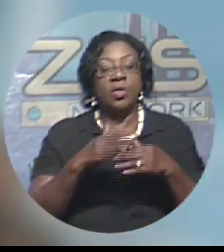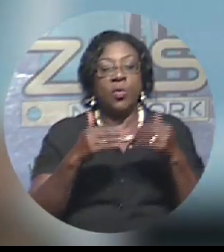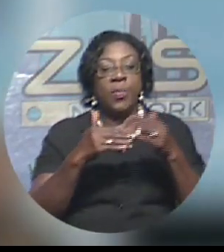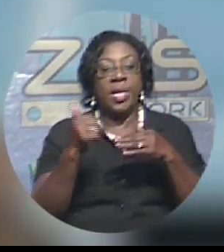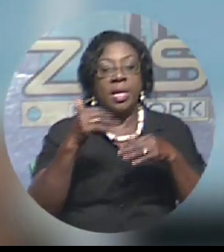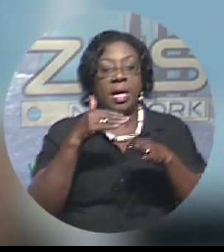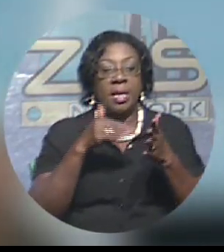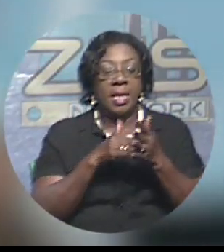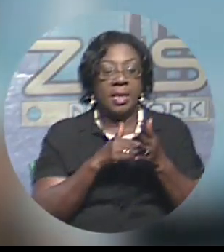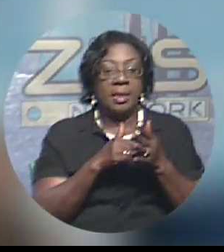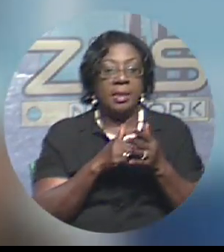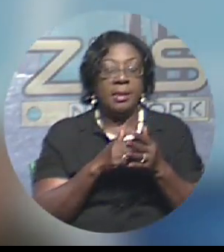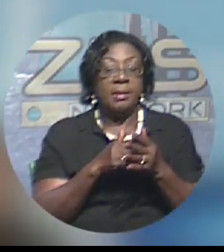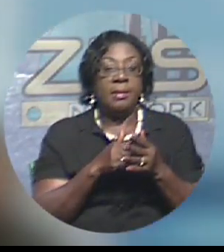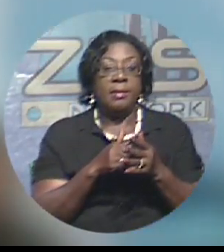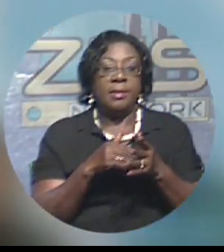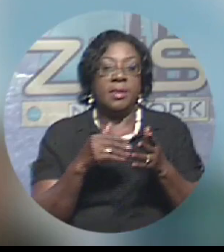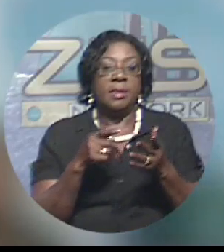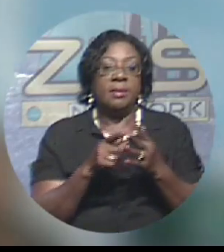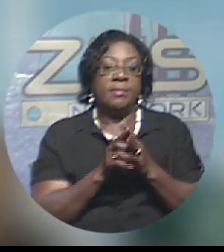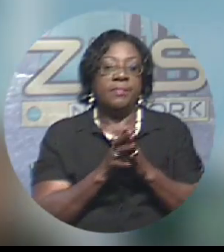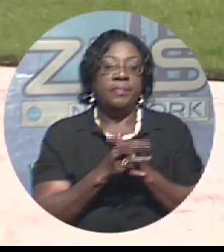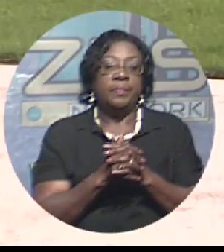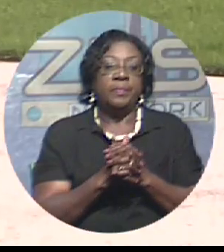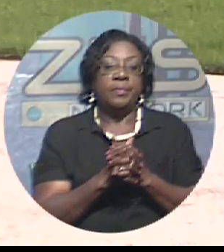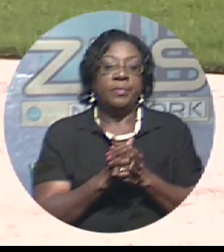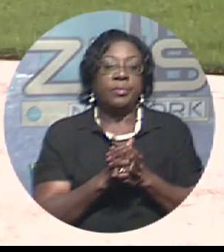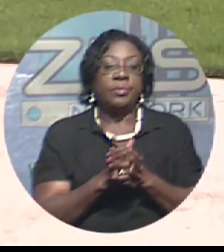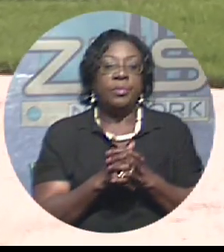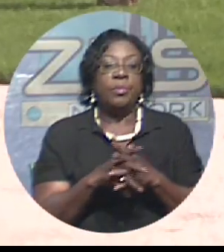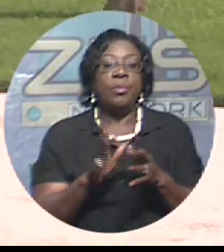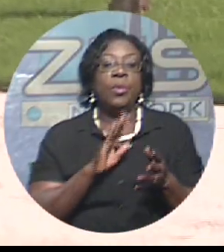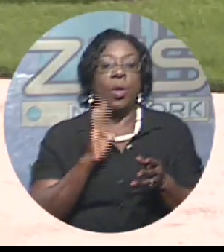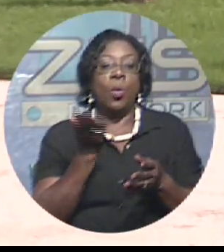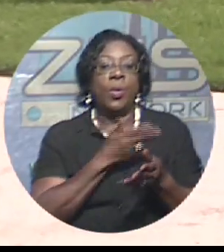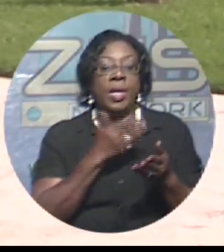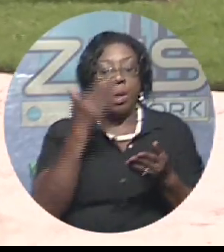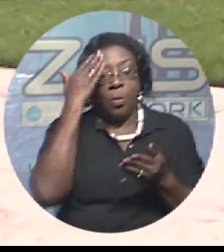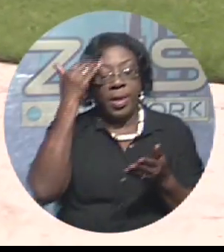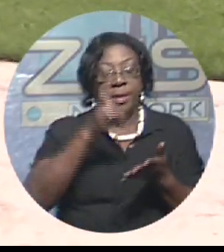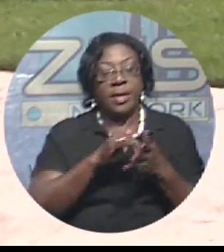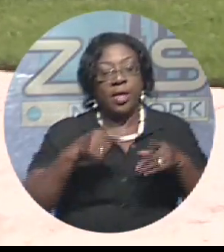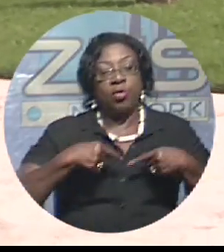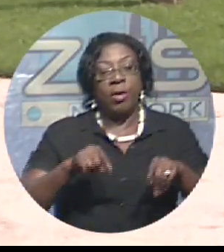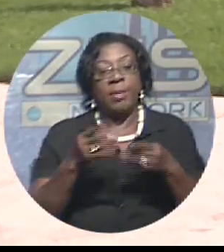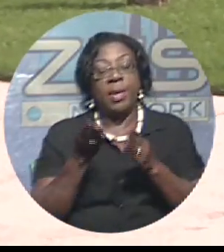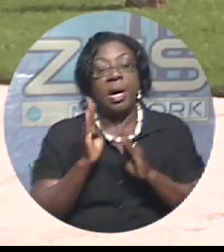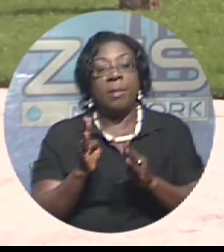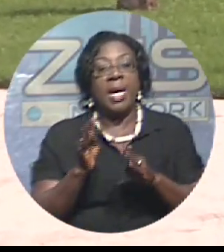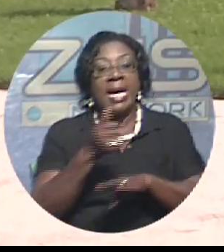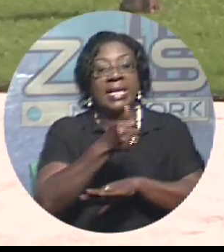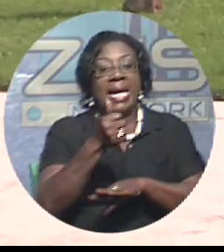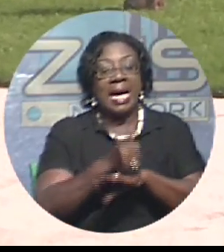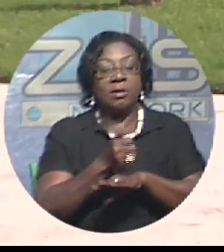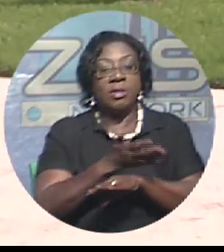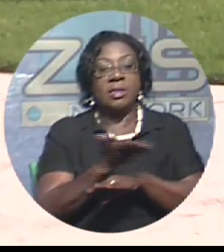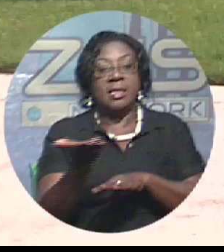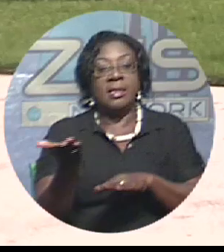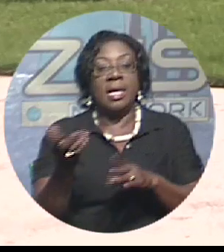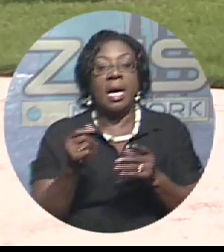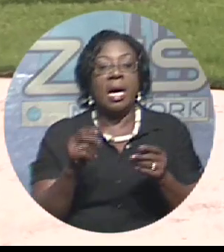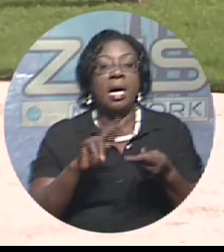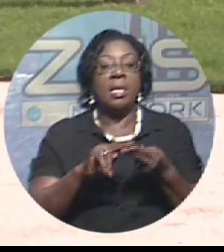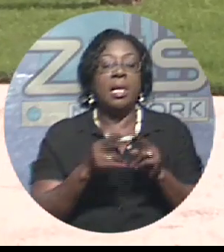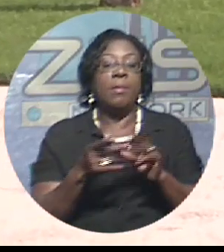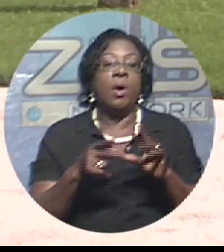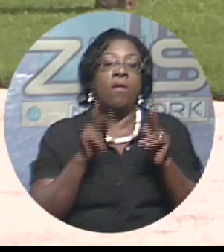Matthew. They've implemented Project Quick Relief. We are aware in Freeport and in Andras that there are a number